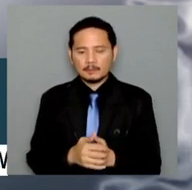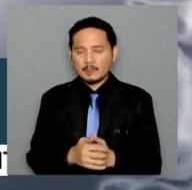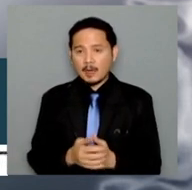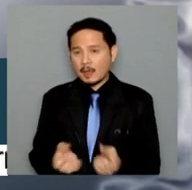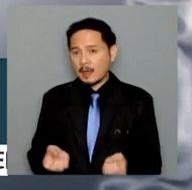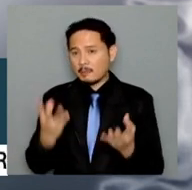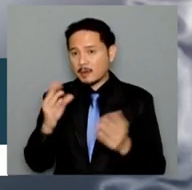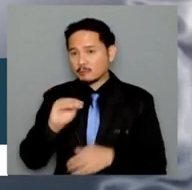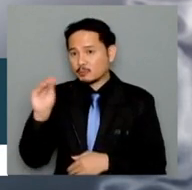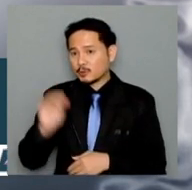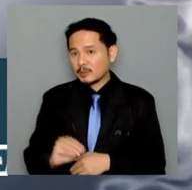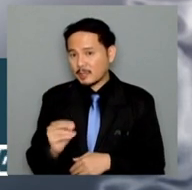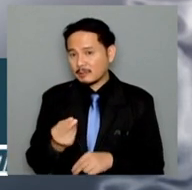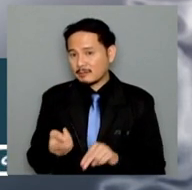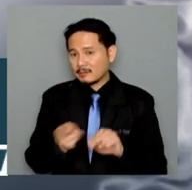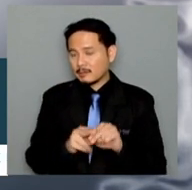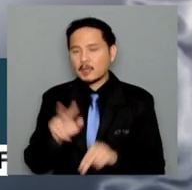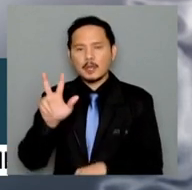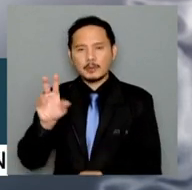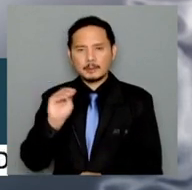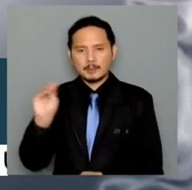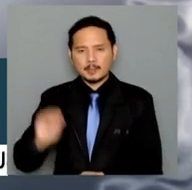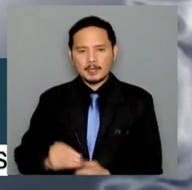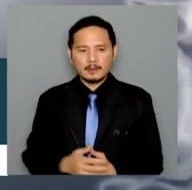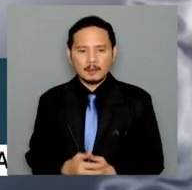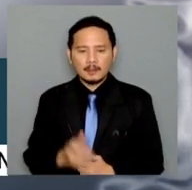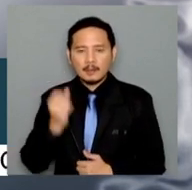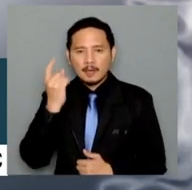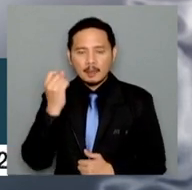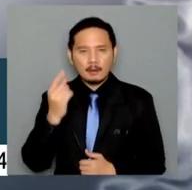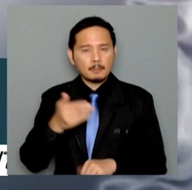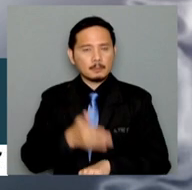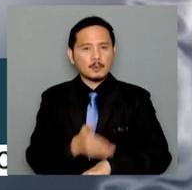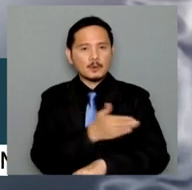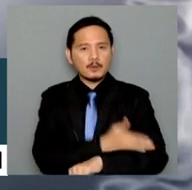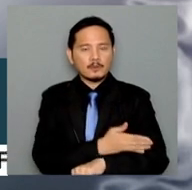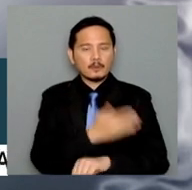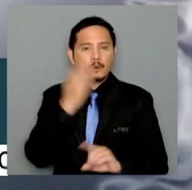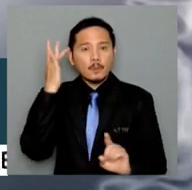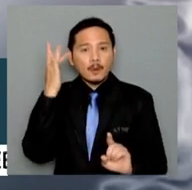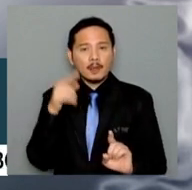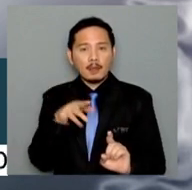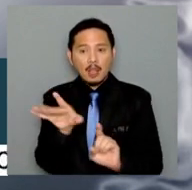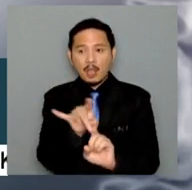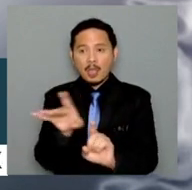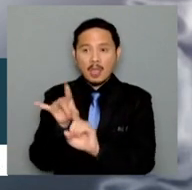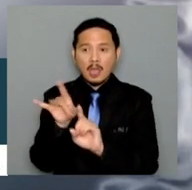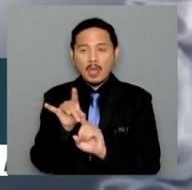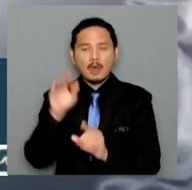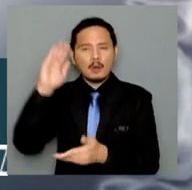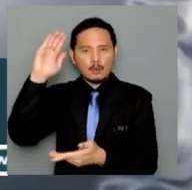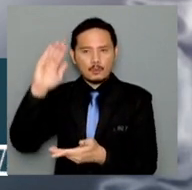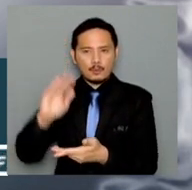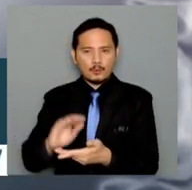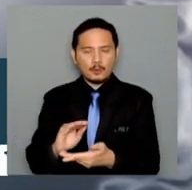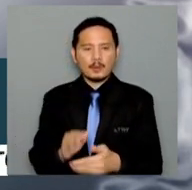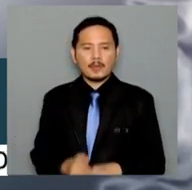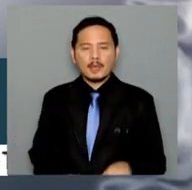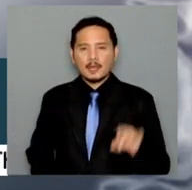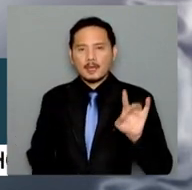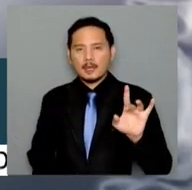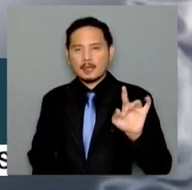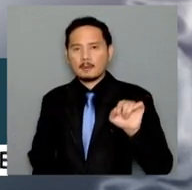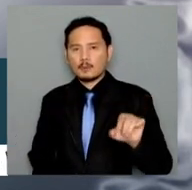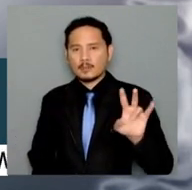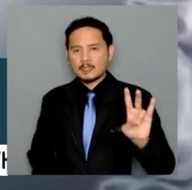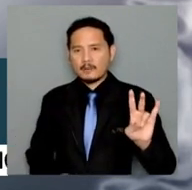that. But the new figures showed improved numbers in the country's positivity rate, which fell from 18.7 to